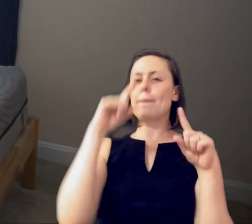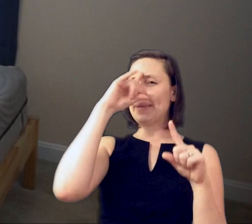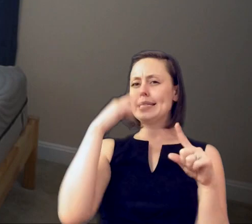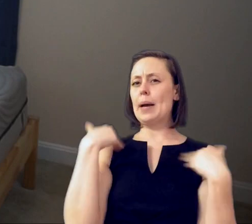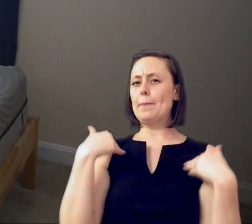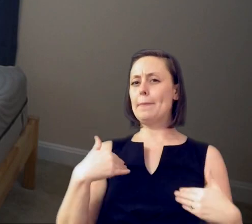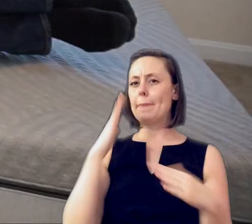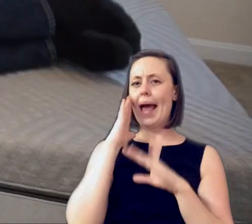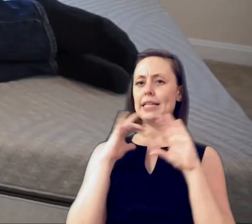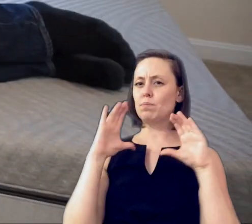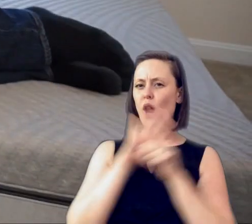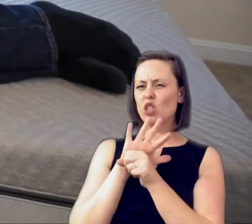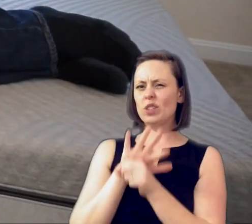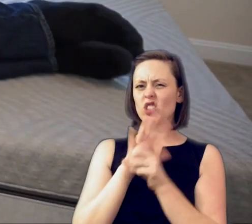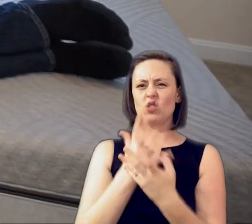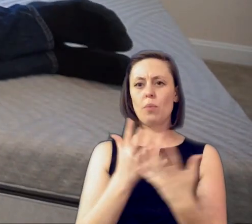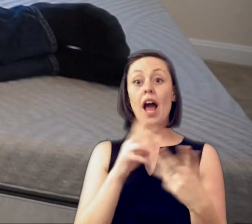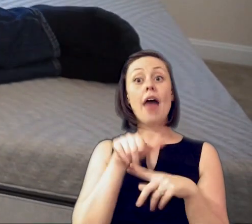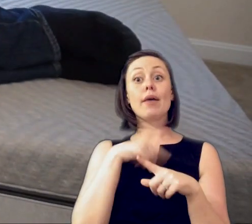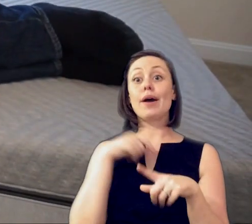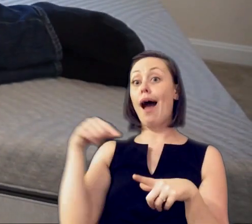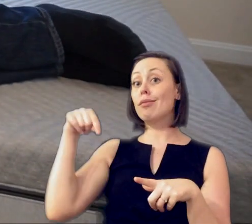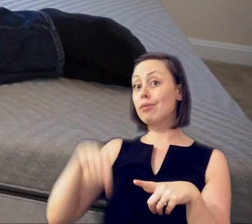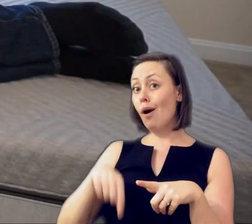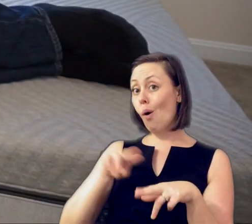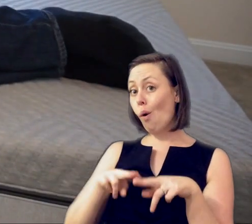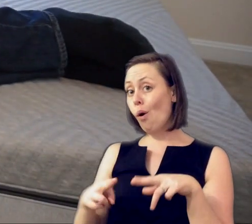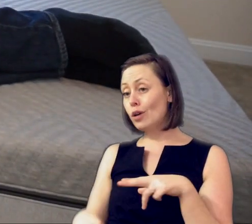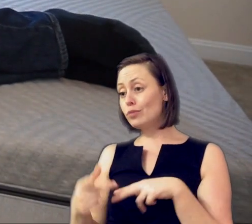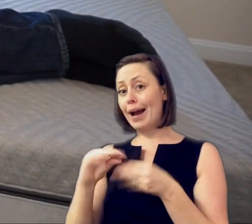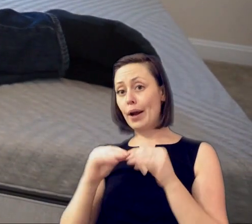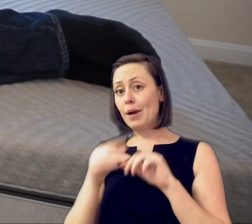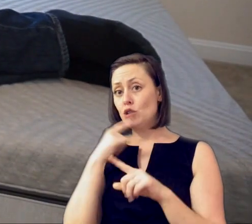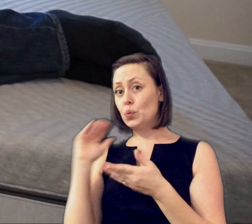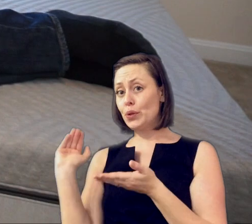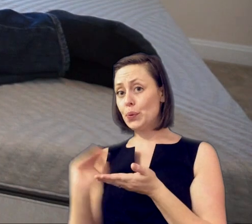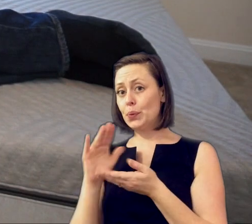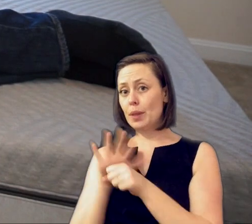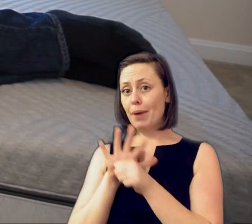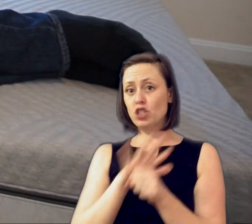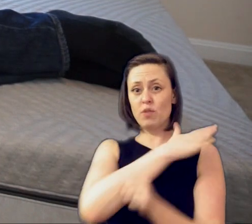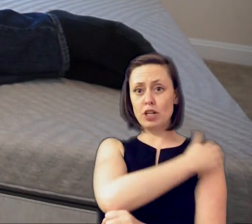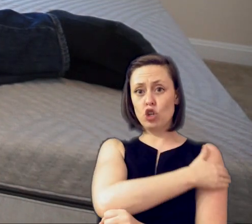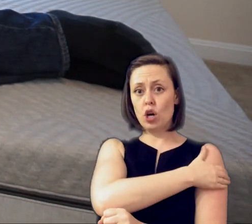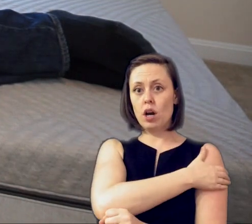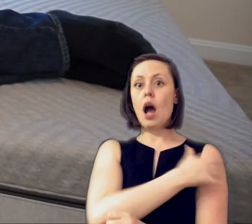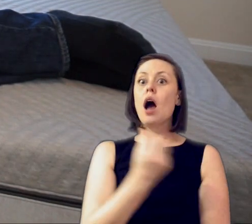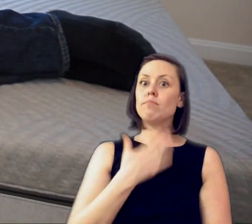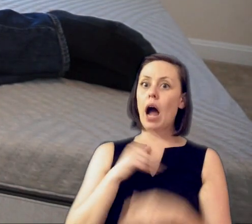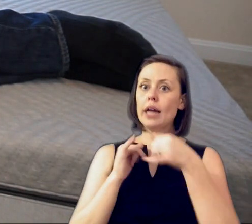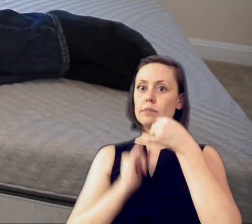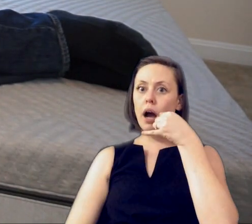just too much. And then when I'd lower my Sleep Number to reduce pressure in my shoulders, my